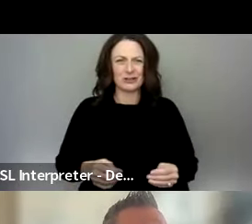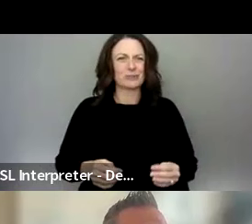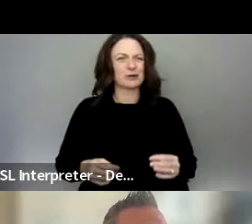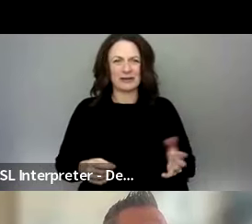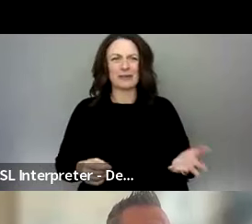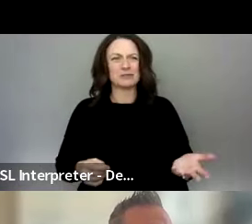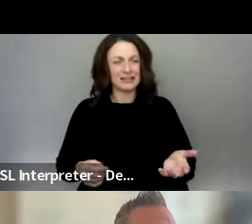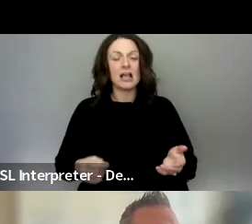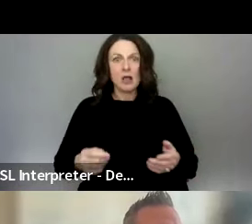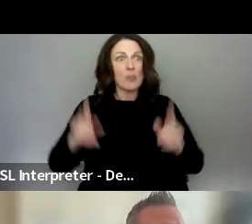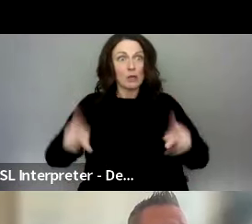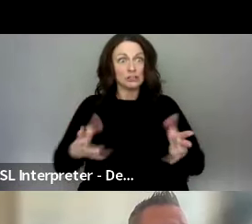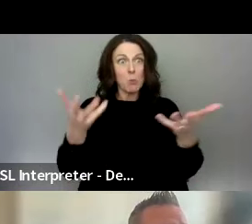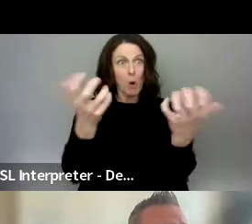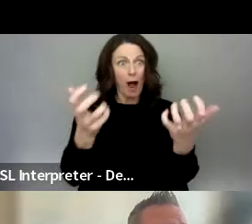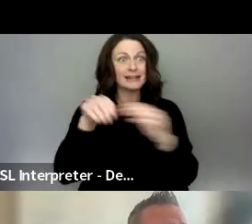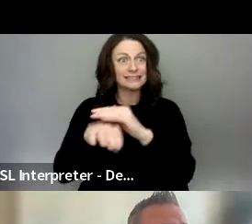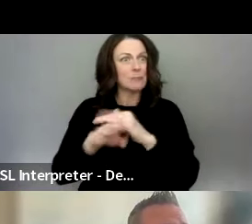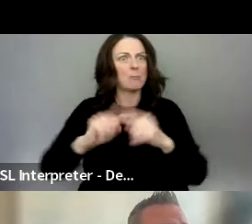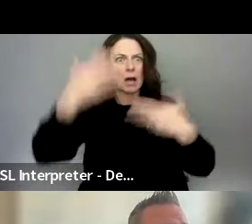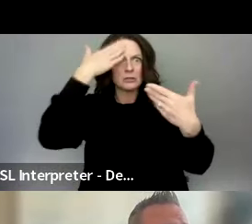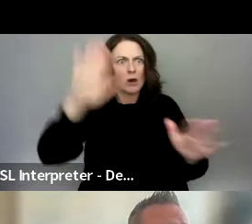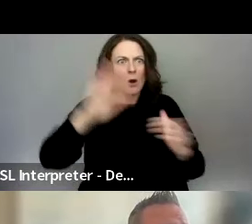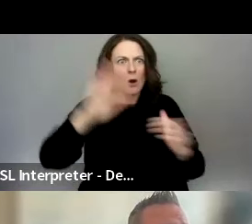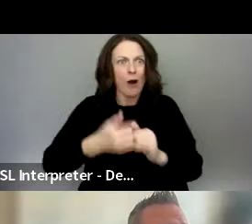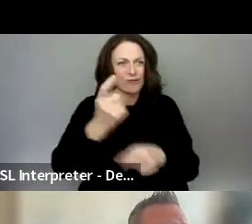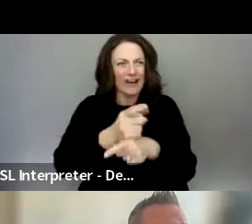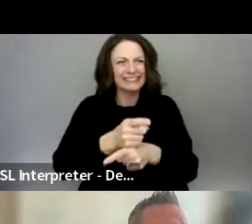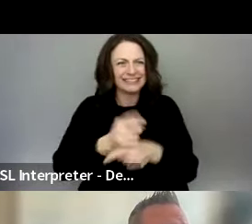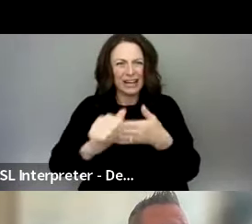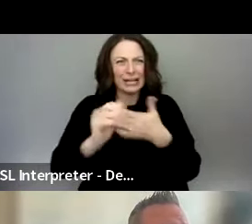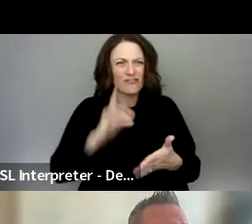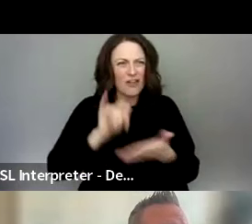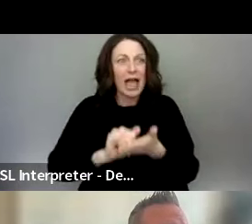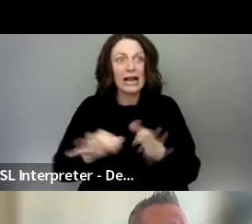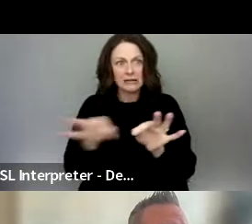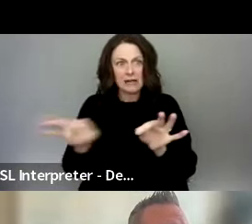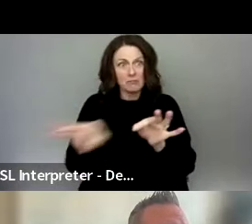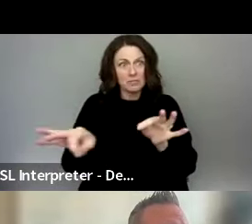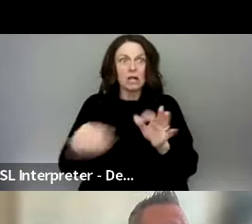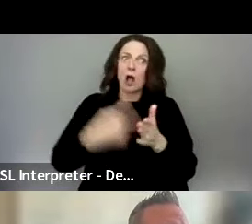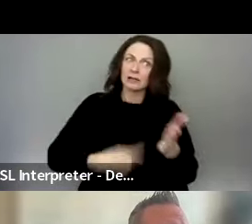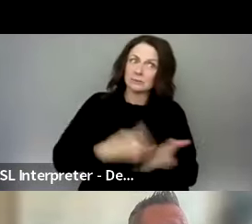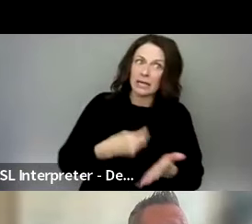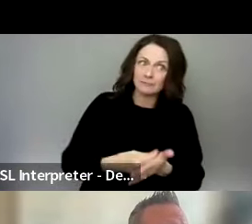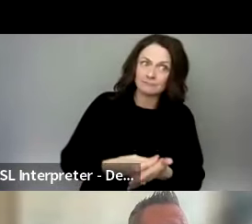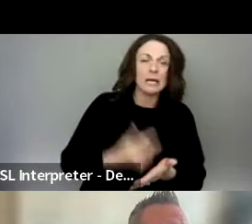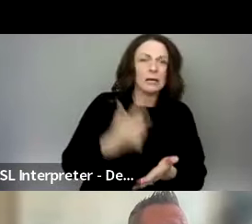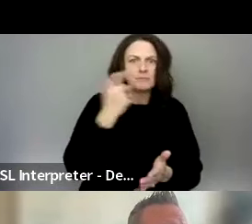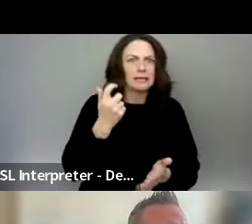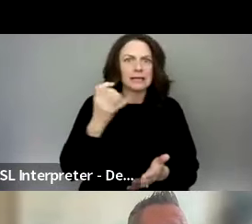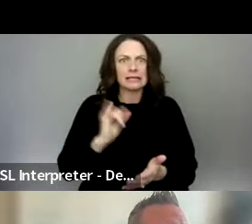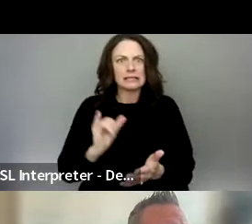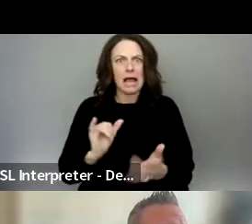but didn't know how. Yeah, but he didn't know how, and captions are cost money, because it's like the